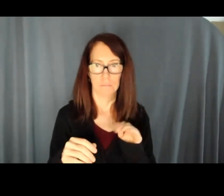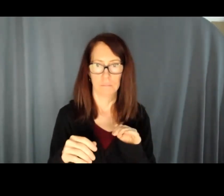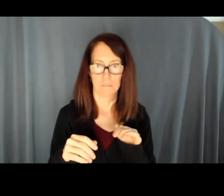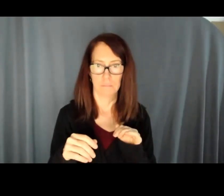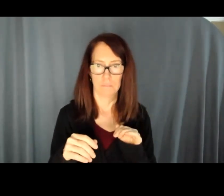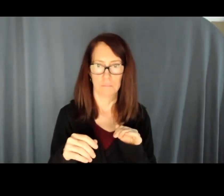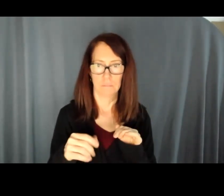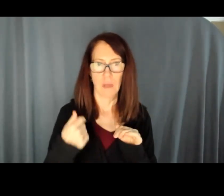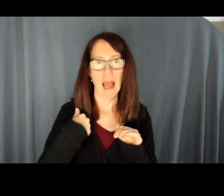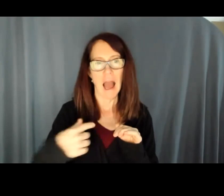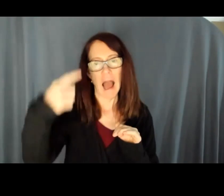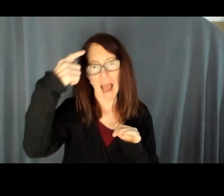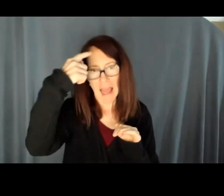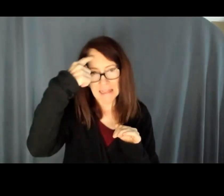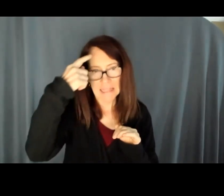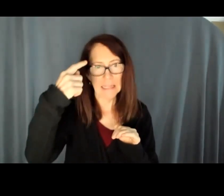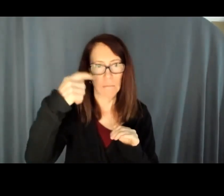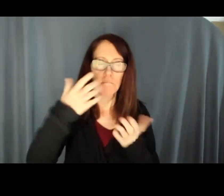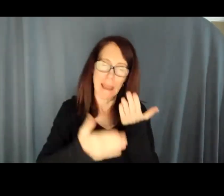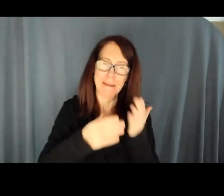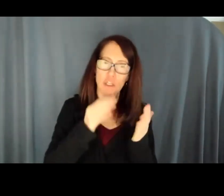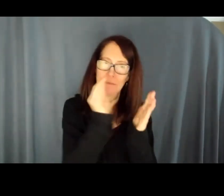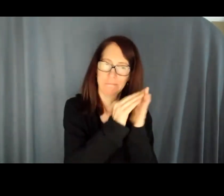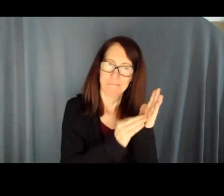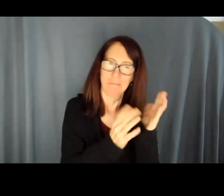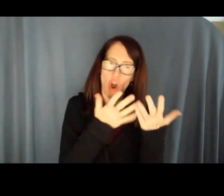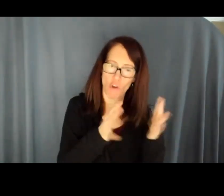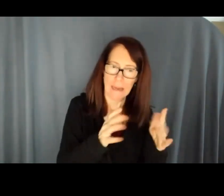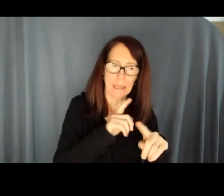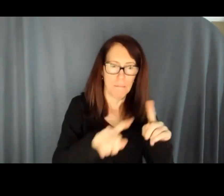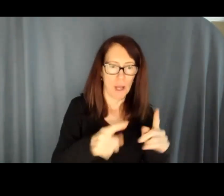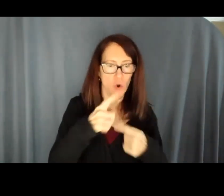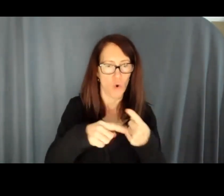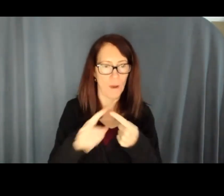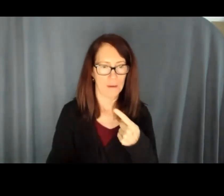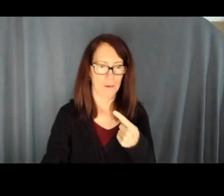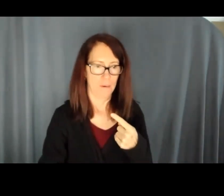to looking at the distribution of grant money,